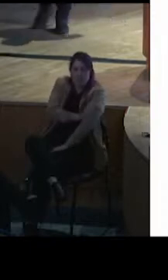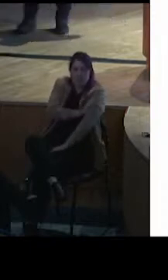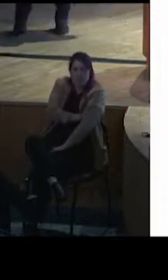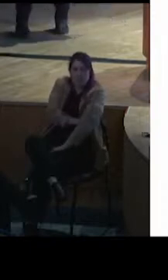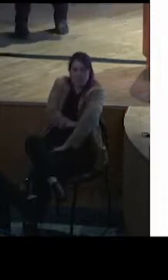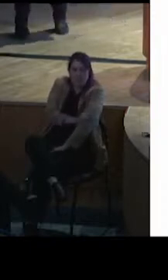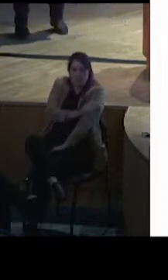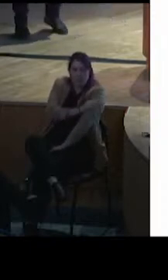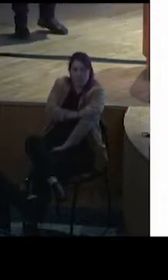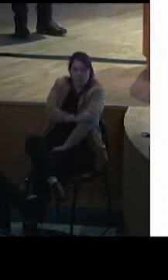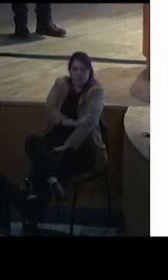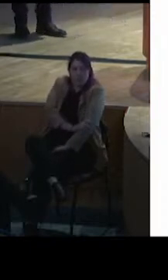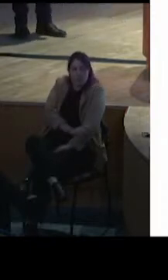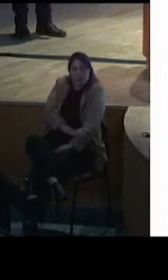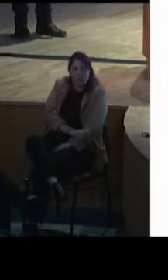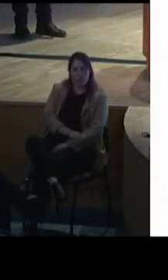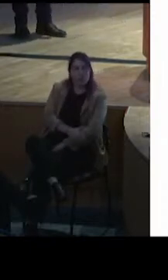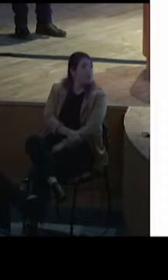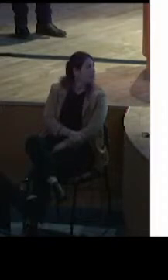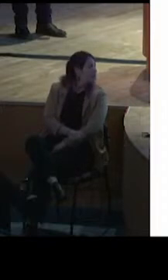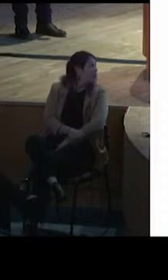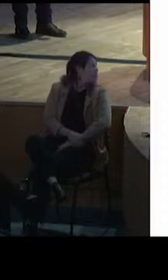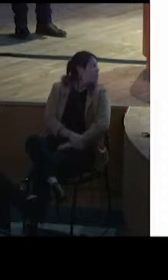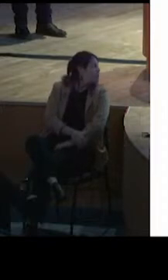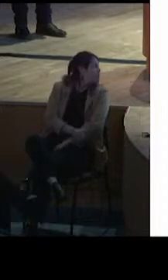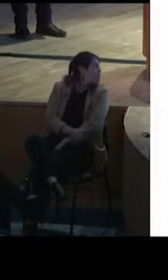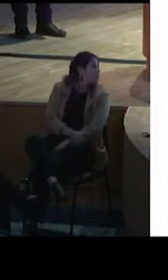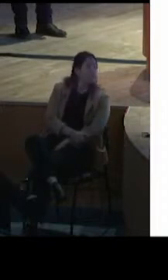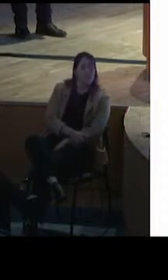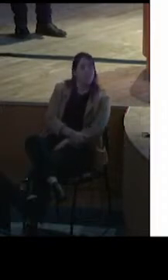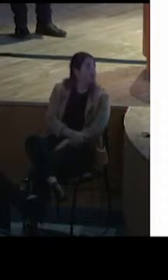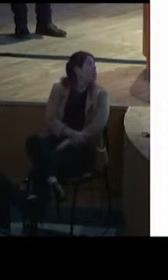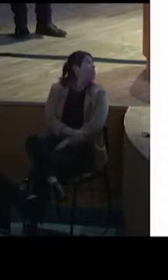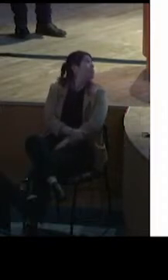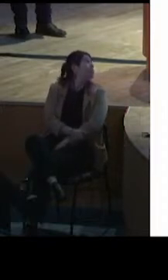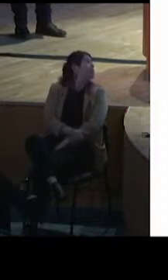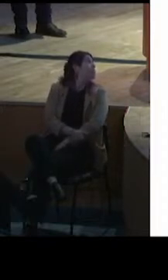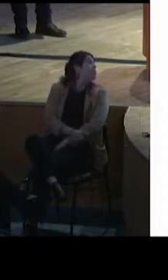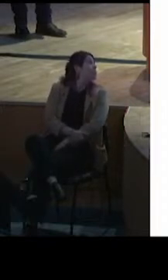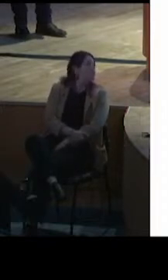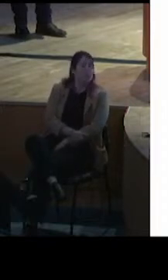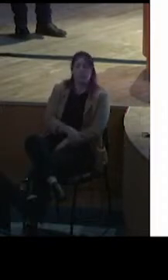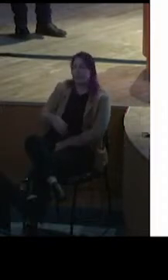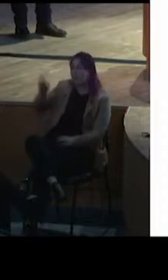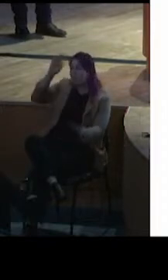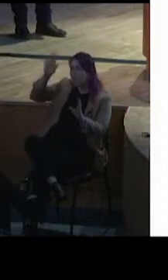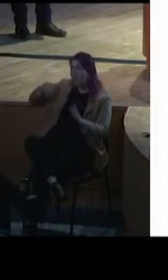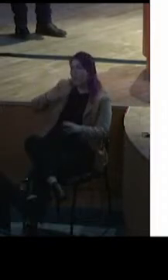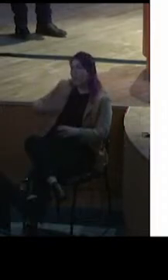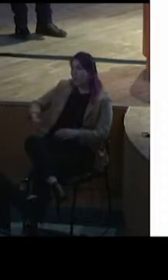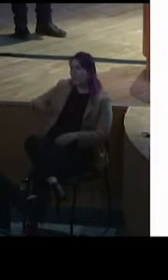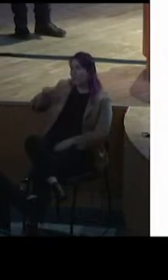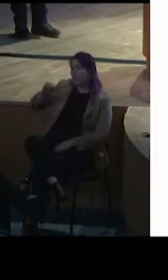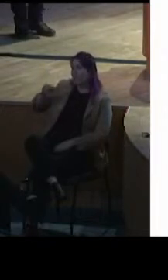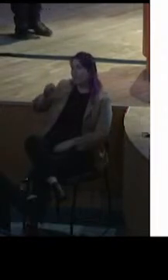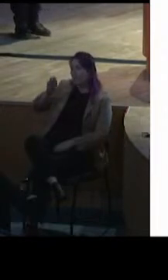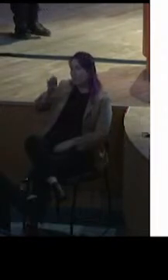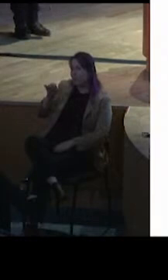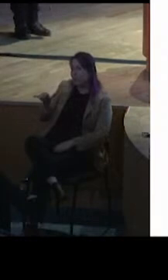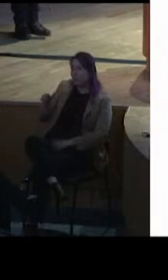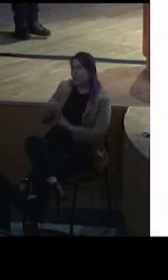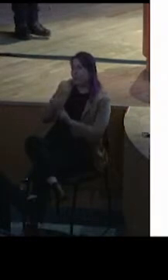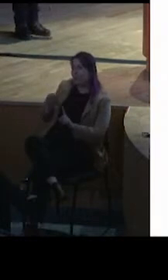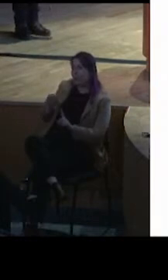I hakipuʻu, he kupa no Koʻolaupoko Oʻahu. Aloha. Aloha everybody, my name is Joey. I hail